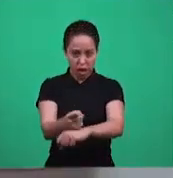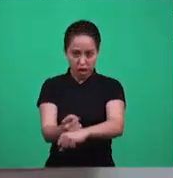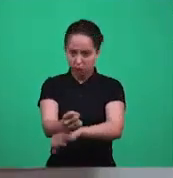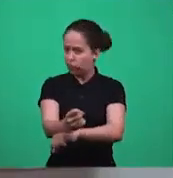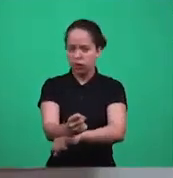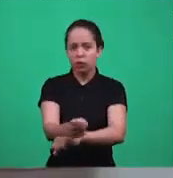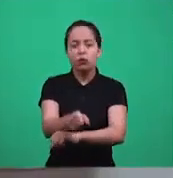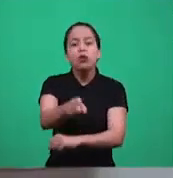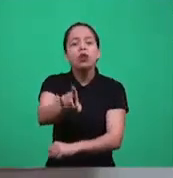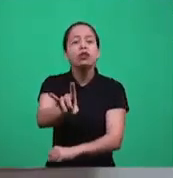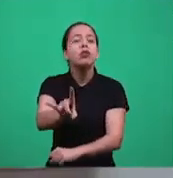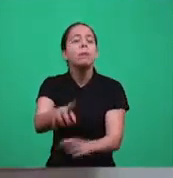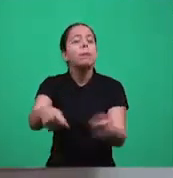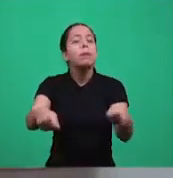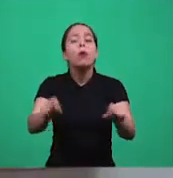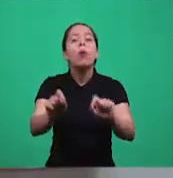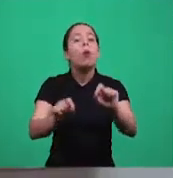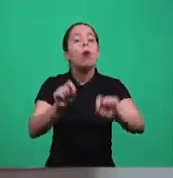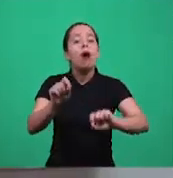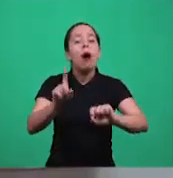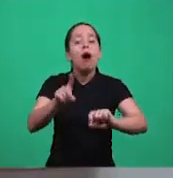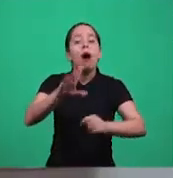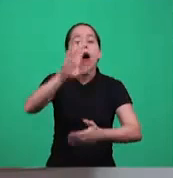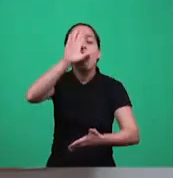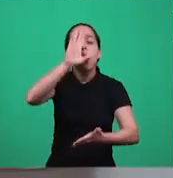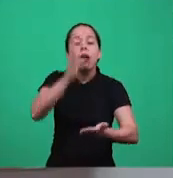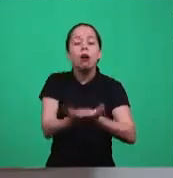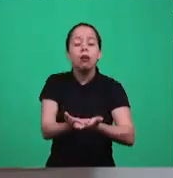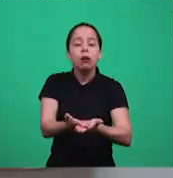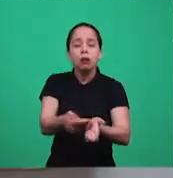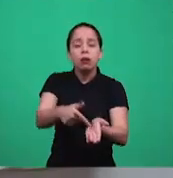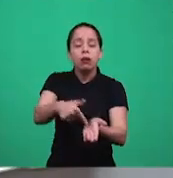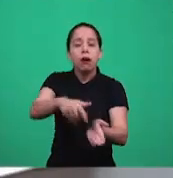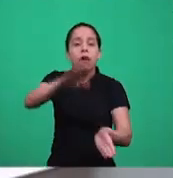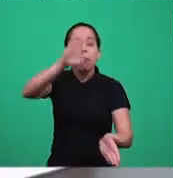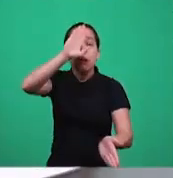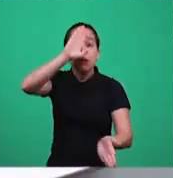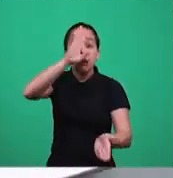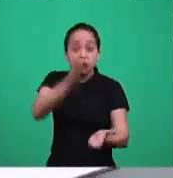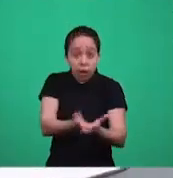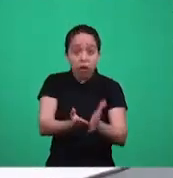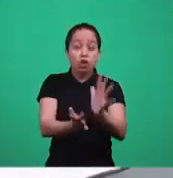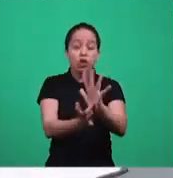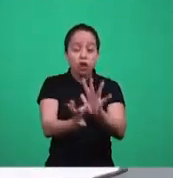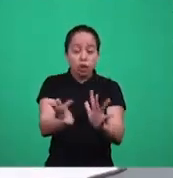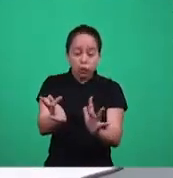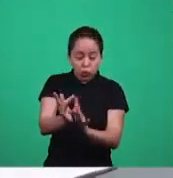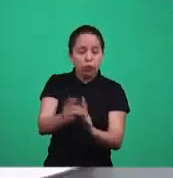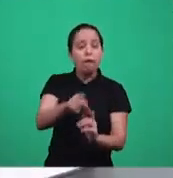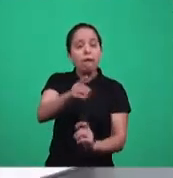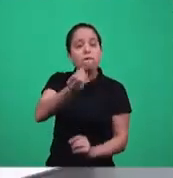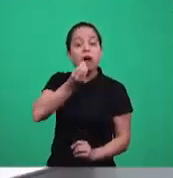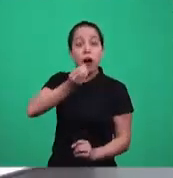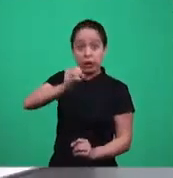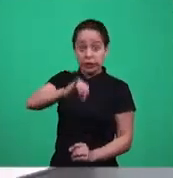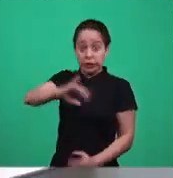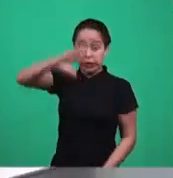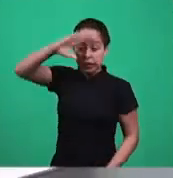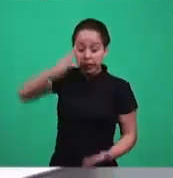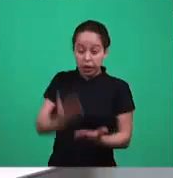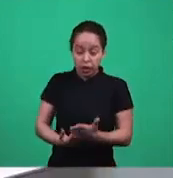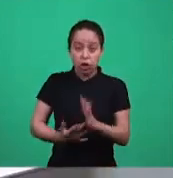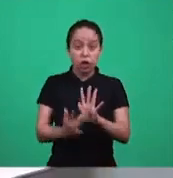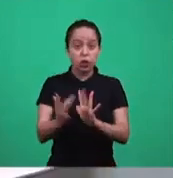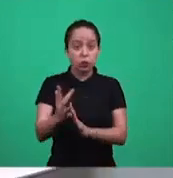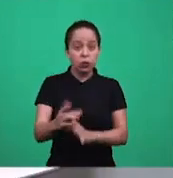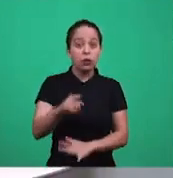it is not going to be your effort. It's just believe. Believe in the Lord Jesus and you shall